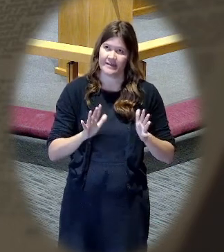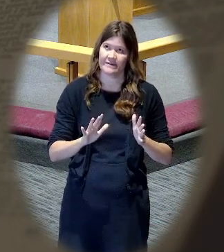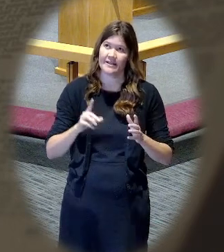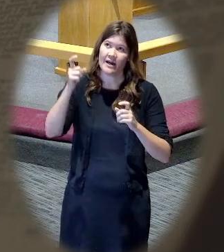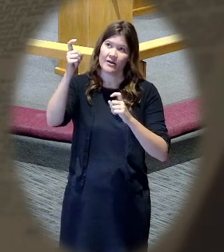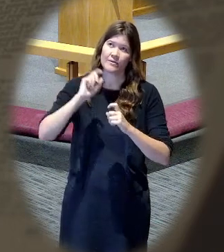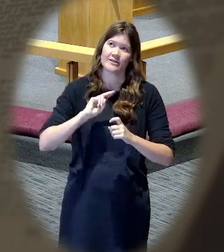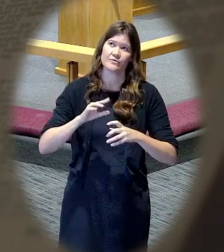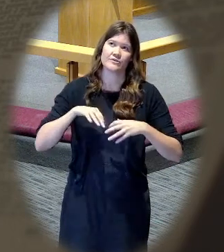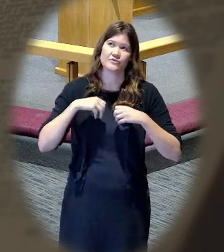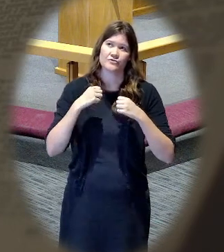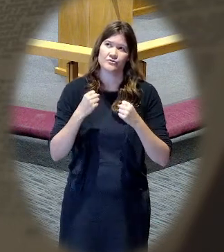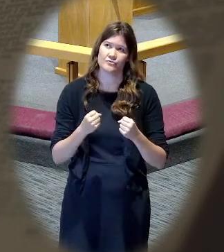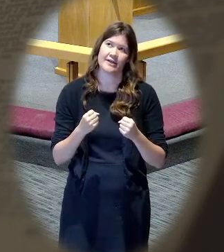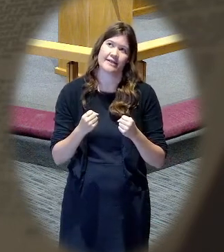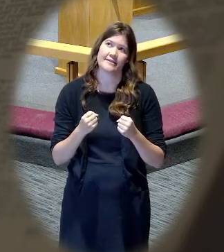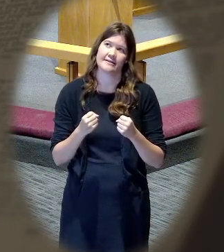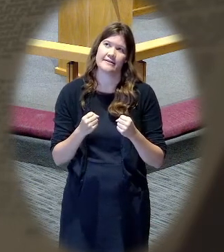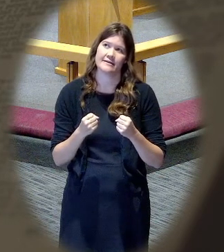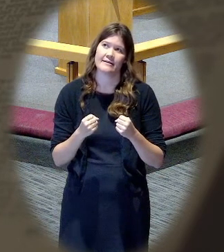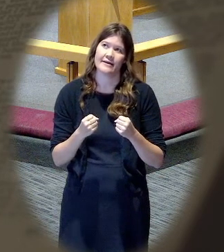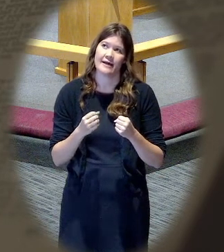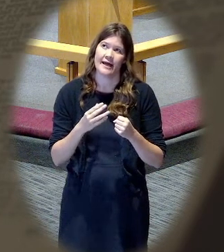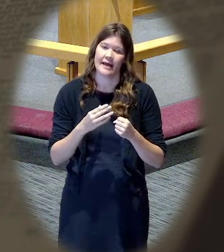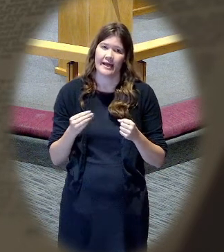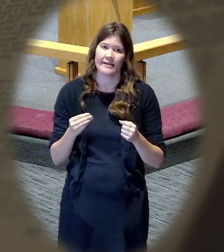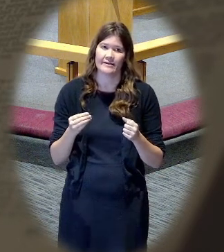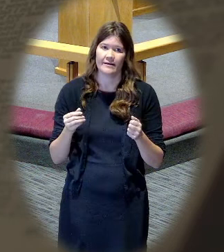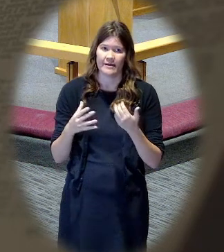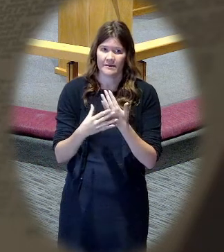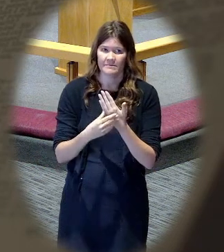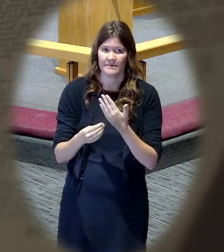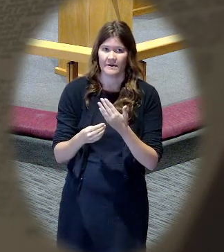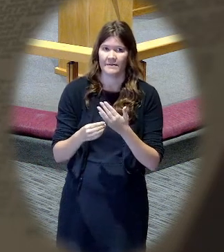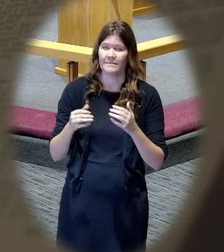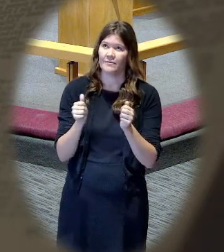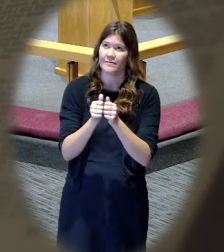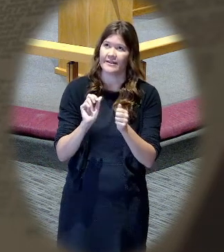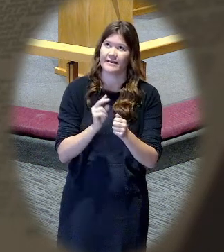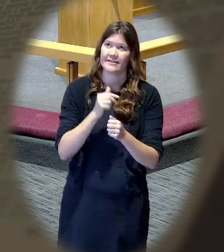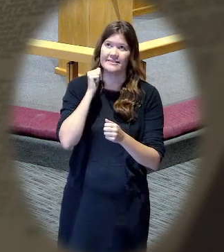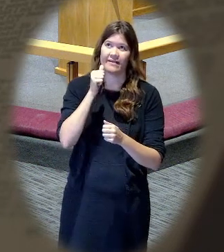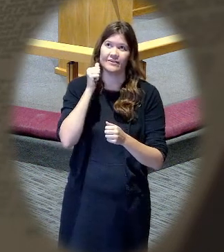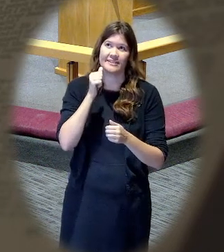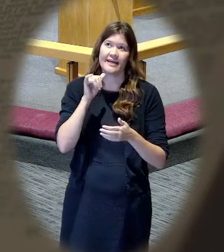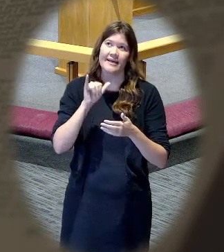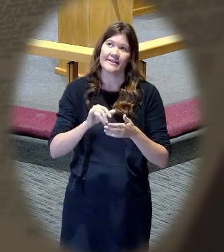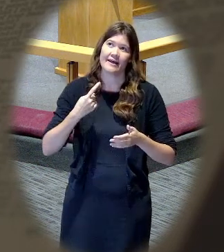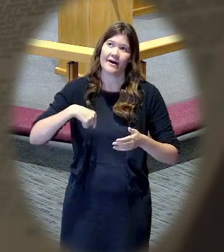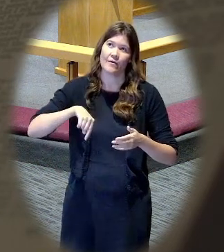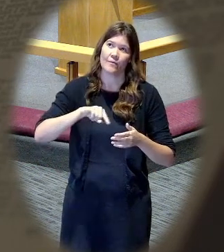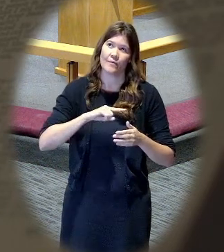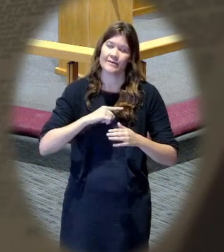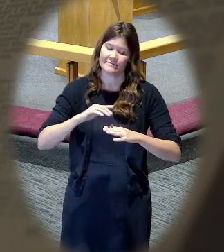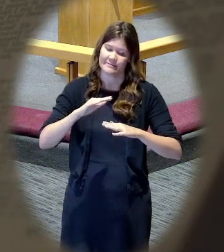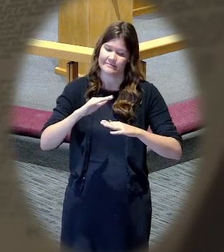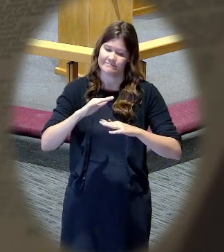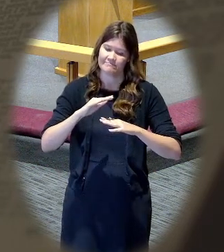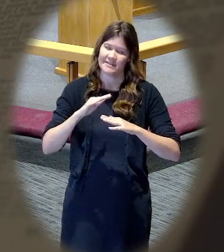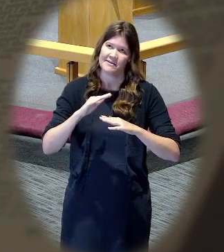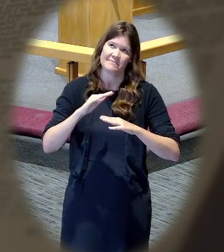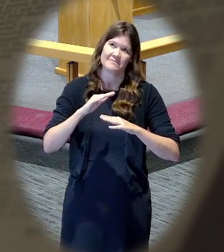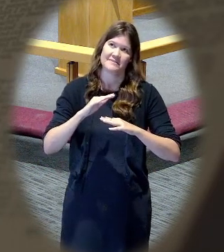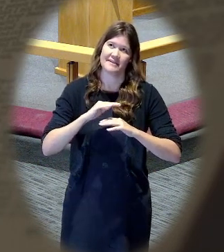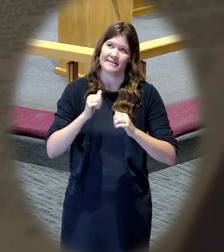Strengthen us thereby and accompany us each day that we may meet whatever the future